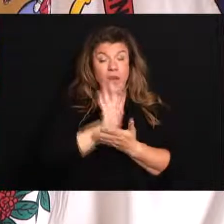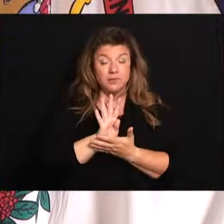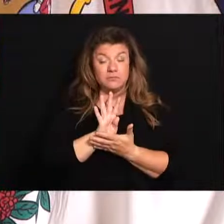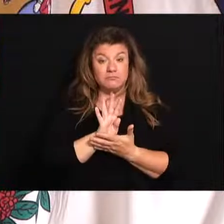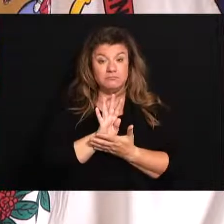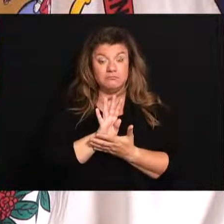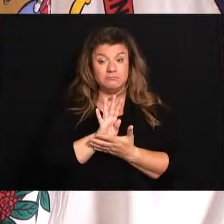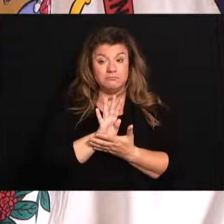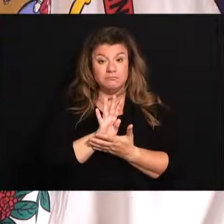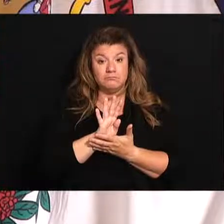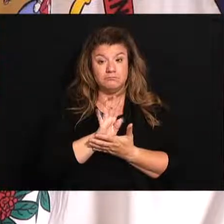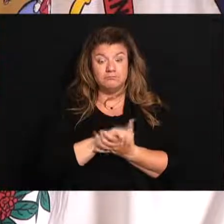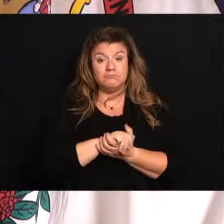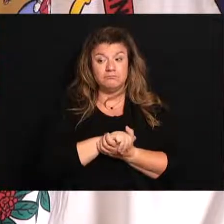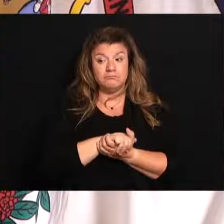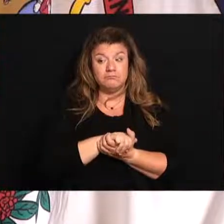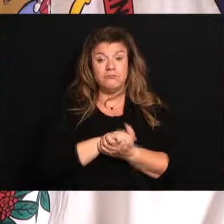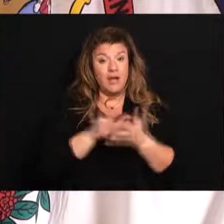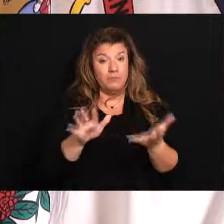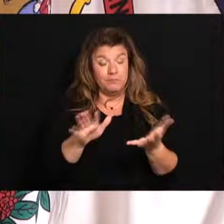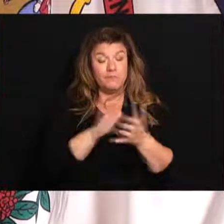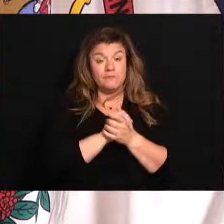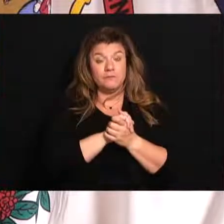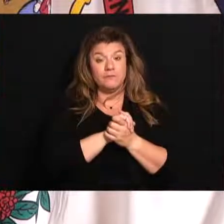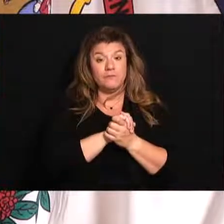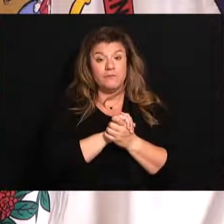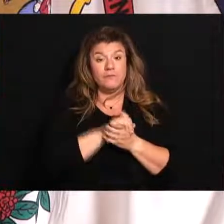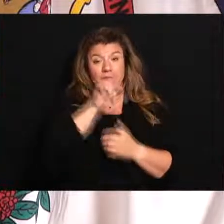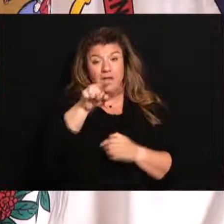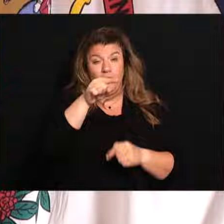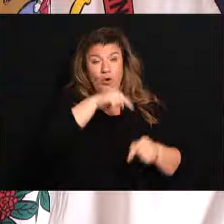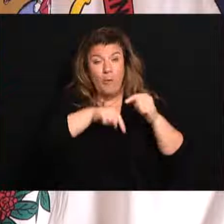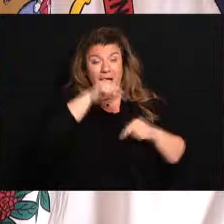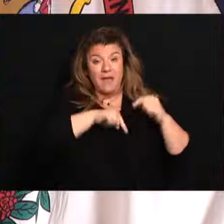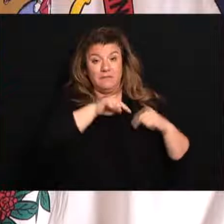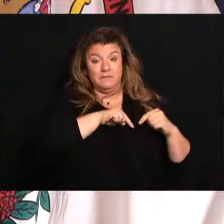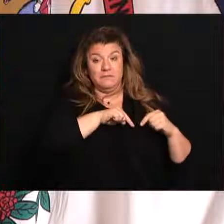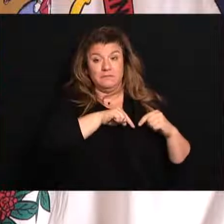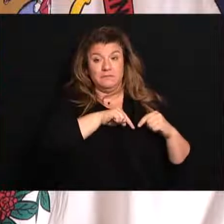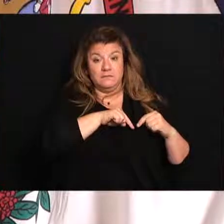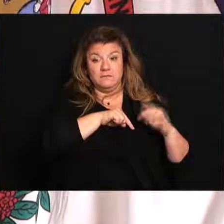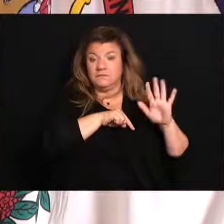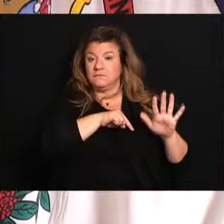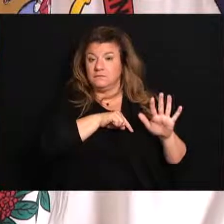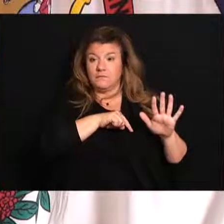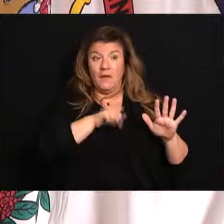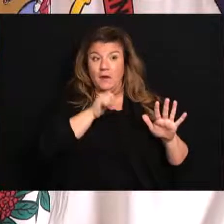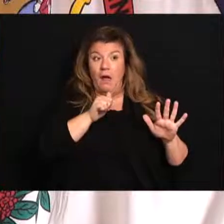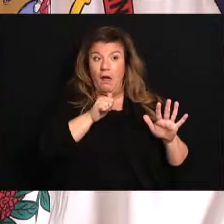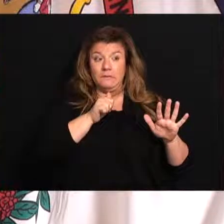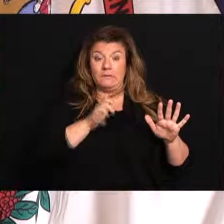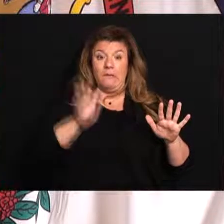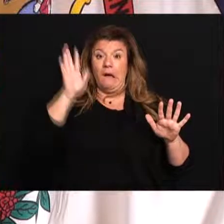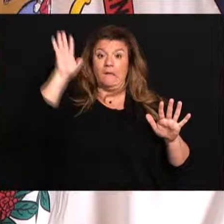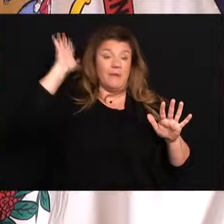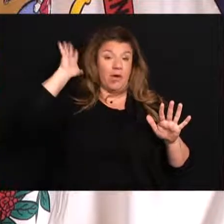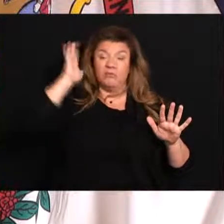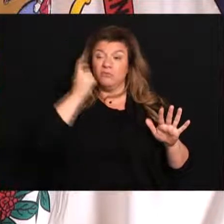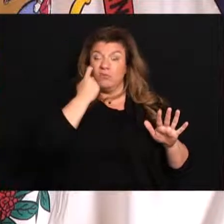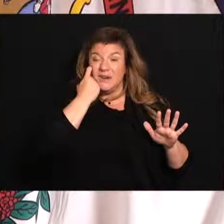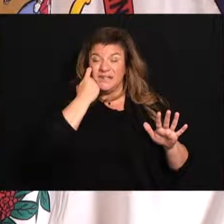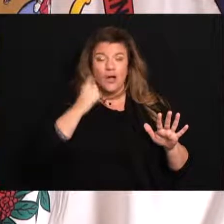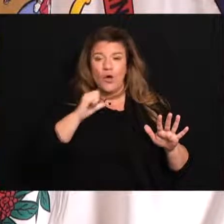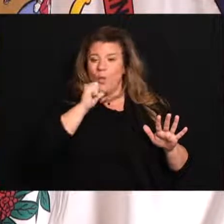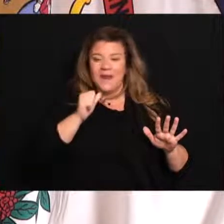Now, Charles, if you'll go back not many months, we didn't have